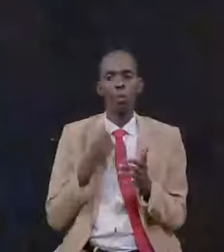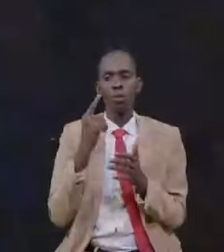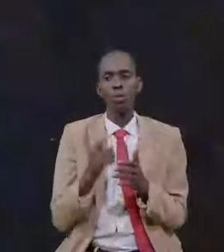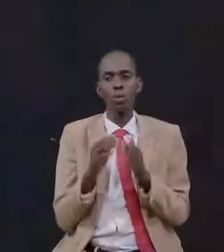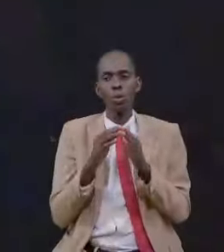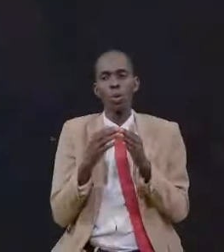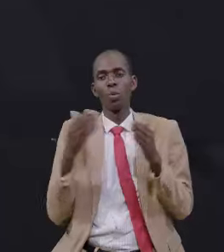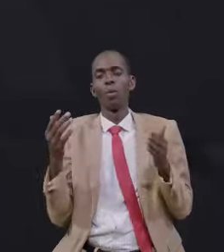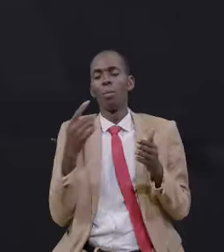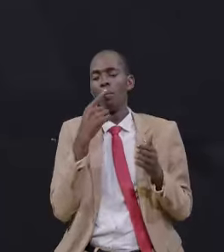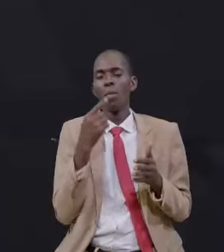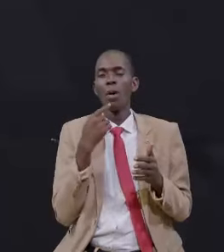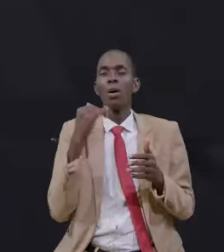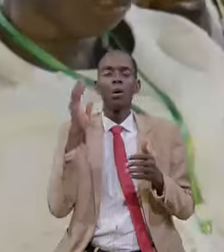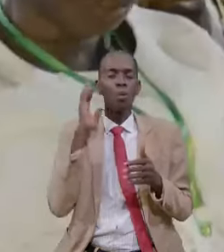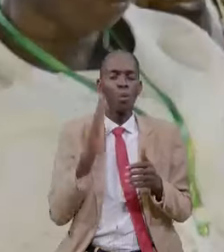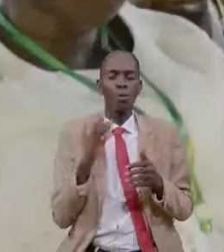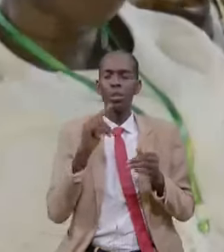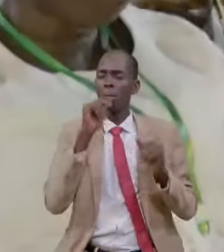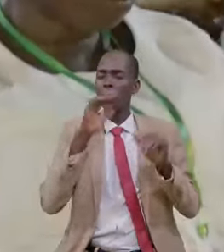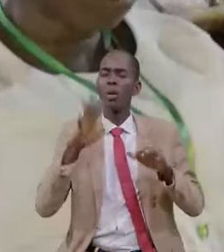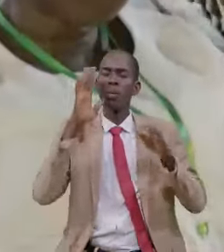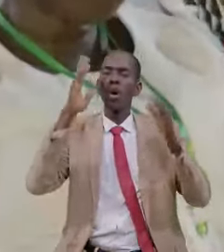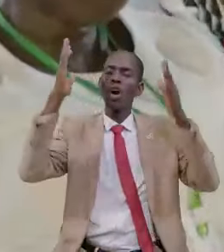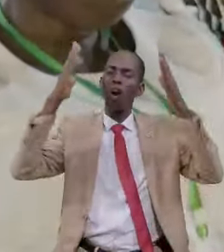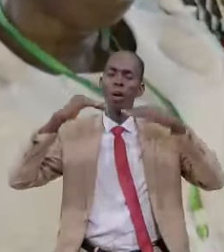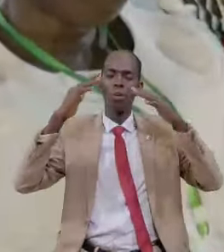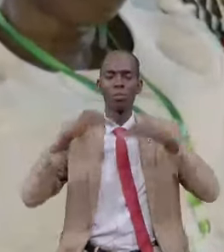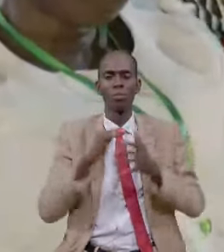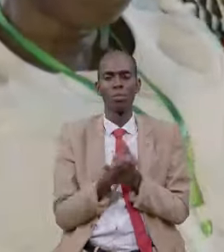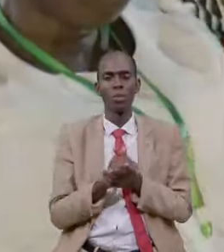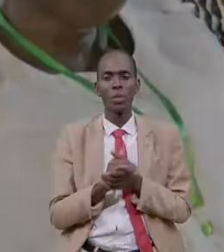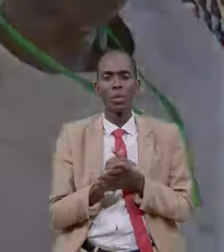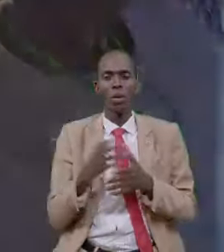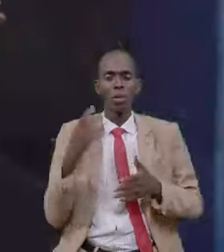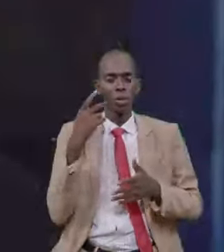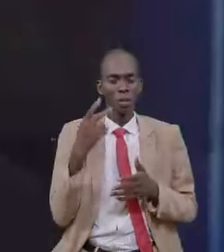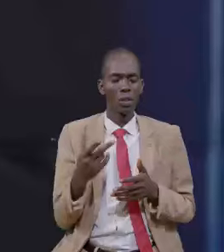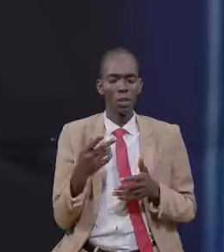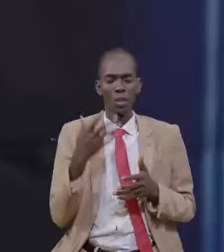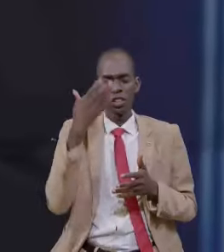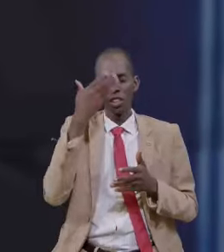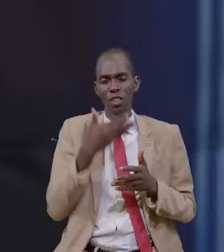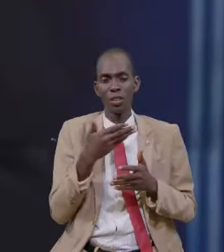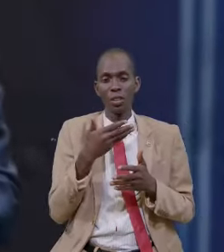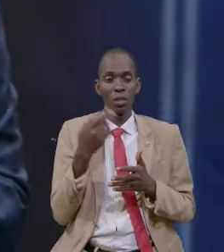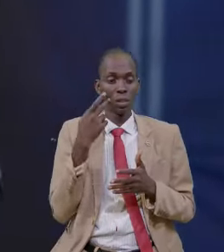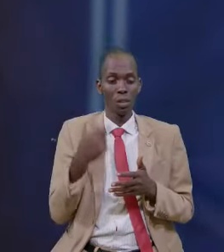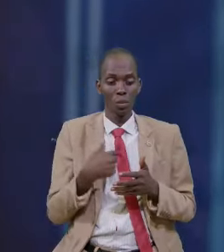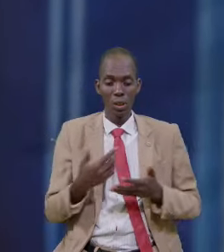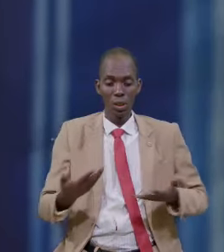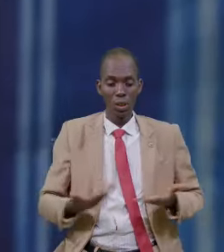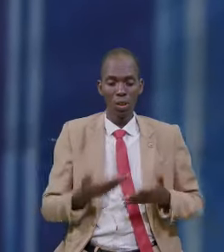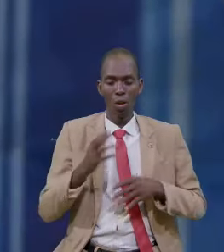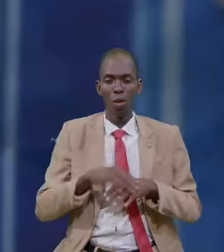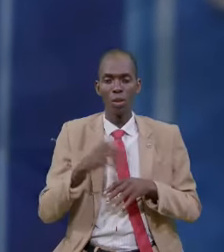the blessing will come upon you. Here in my front, once you declare, "Lord, look at me here on the